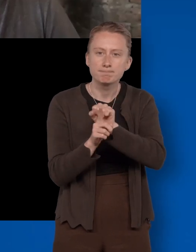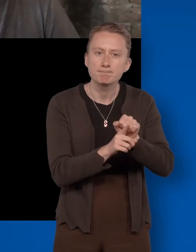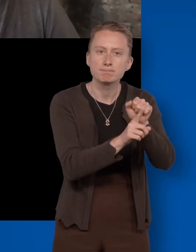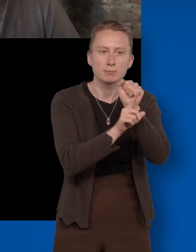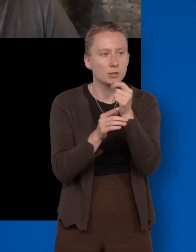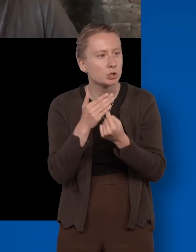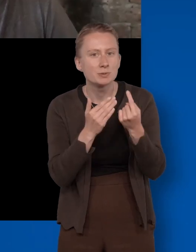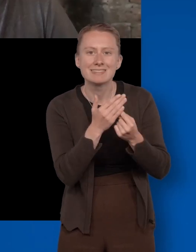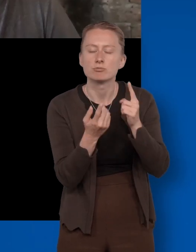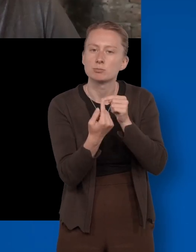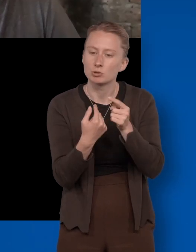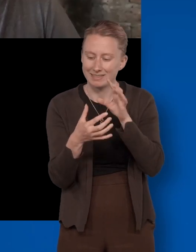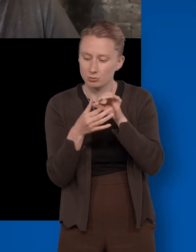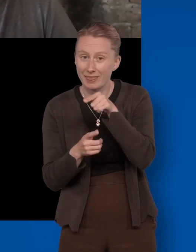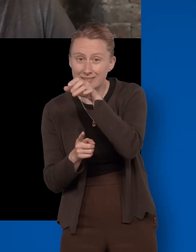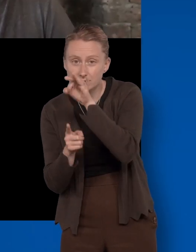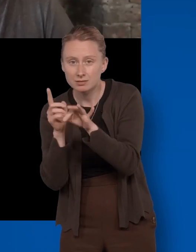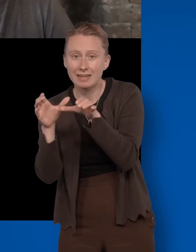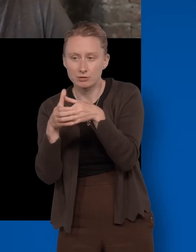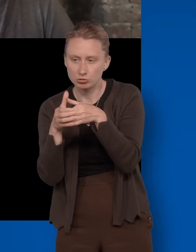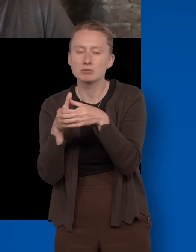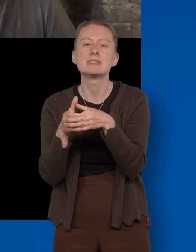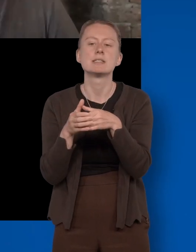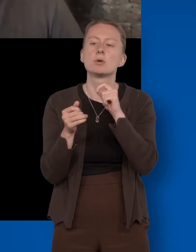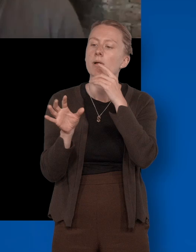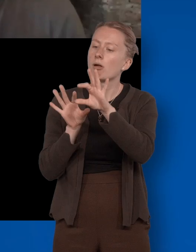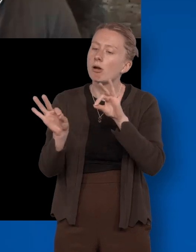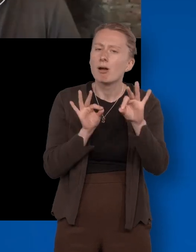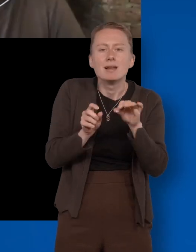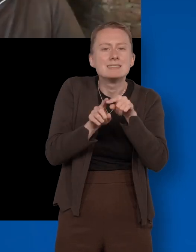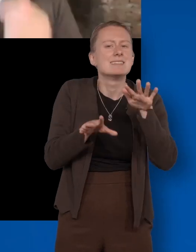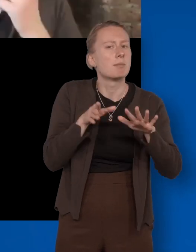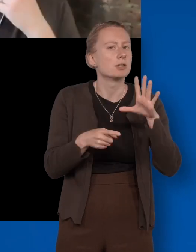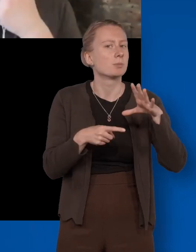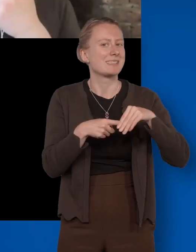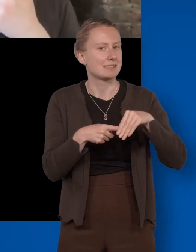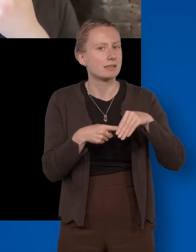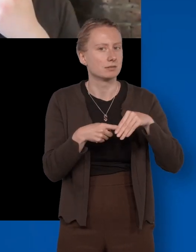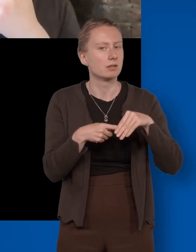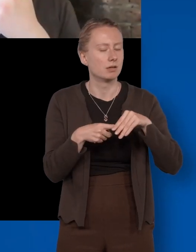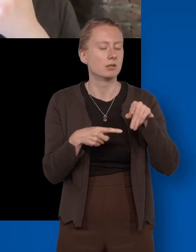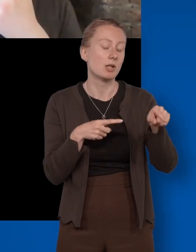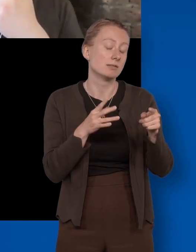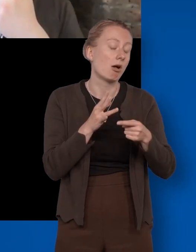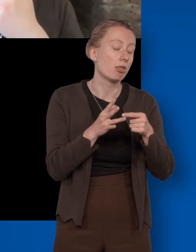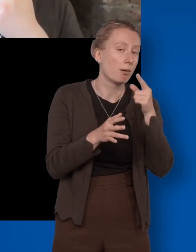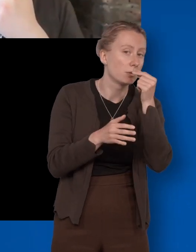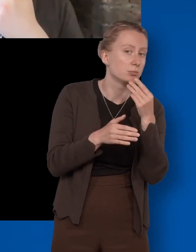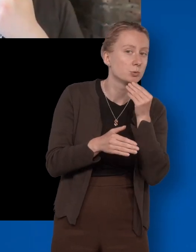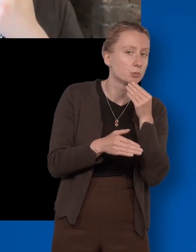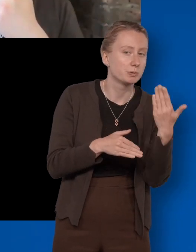unique kinds of responses in that specific category. And then you get something that looks like metadata, right? So that's another application.